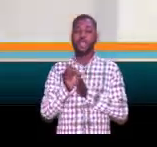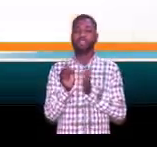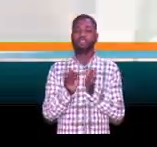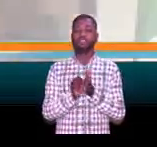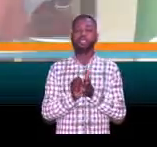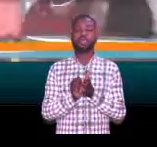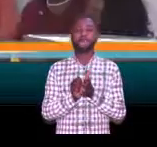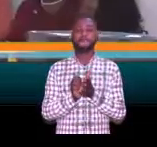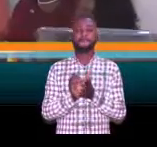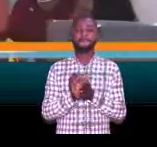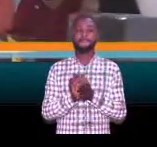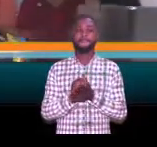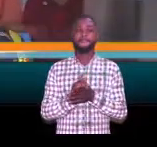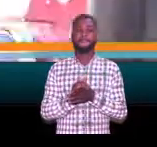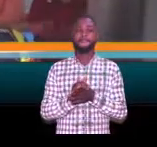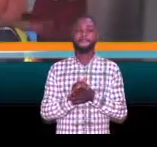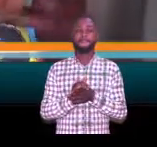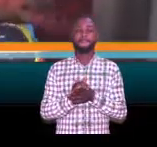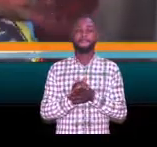State.